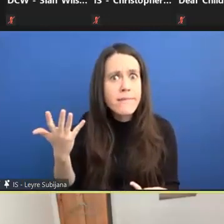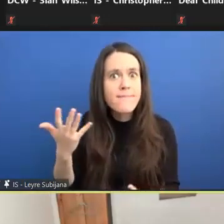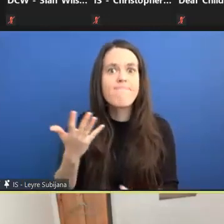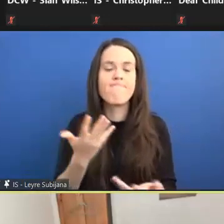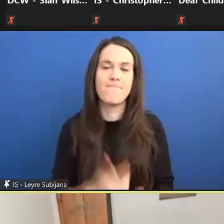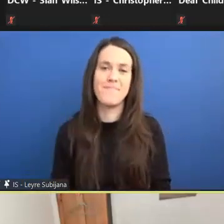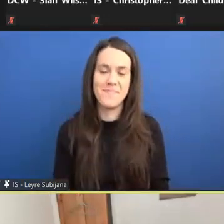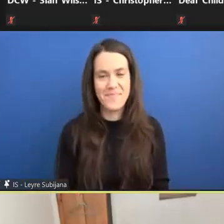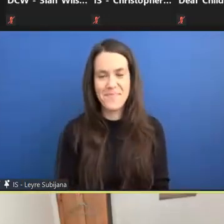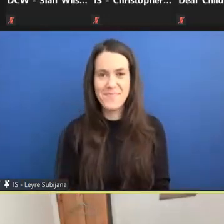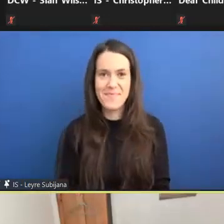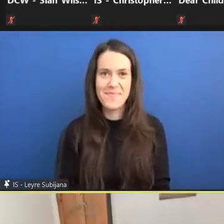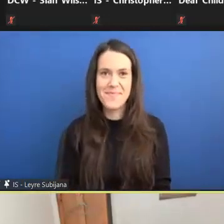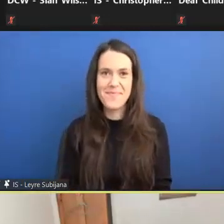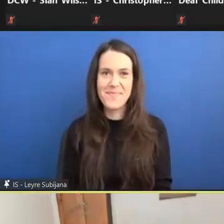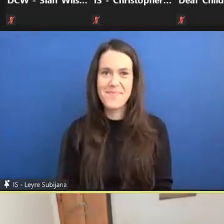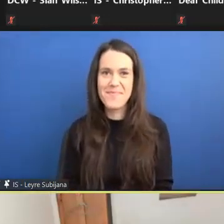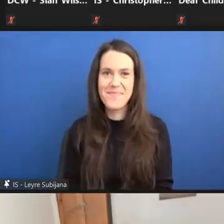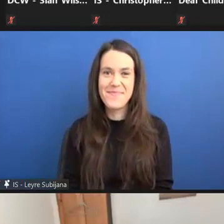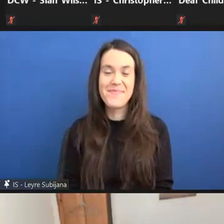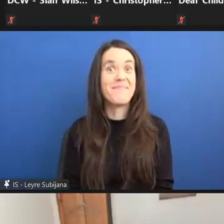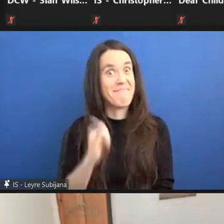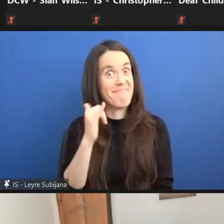Yeah, let's start with the easy questions.